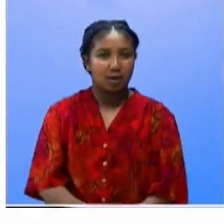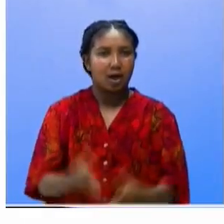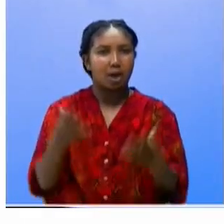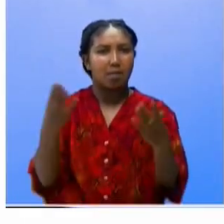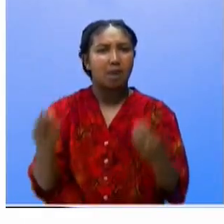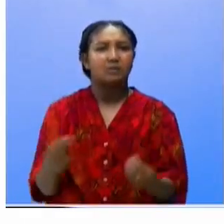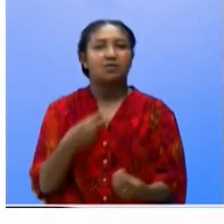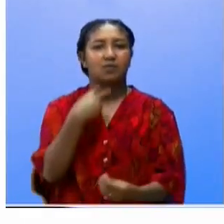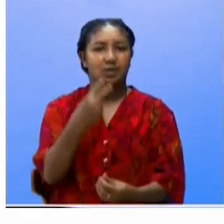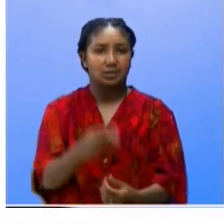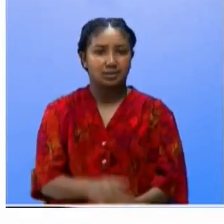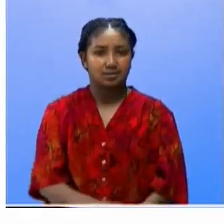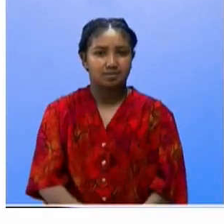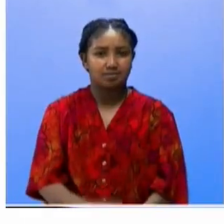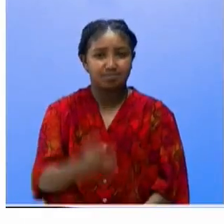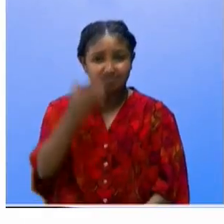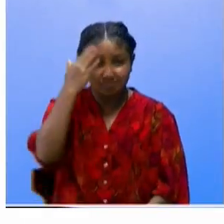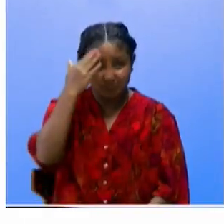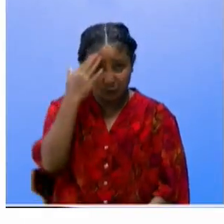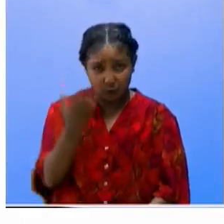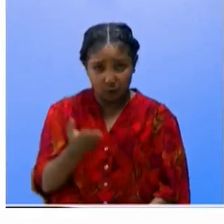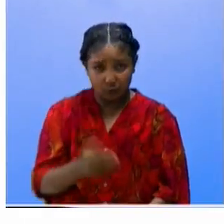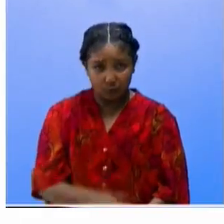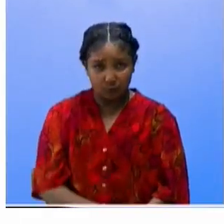passive voice? Do you know that?